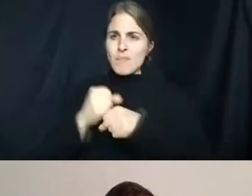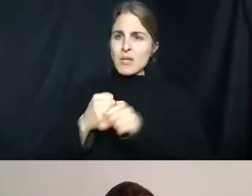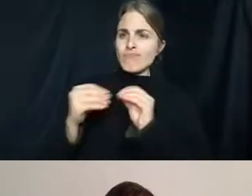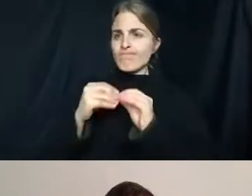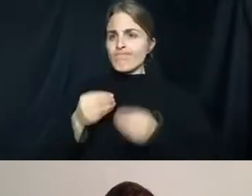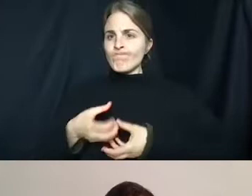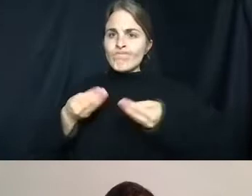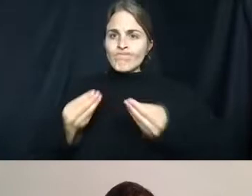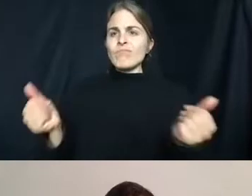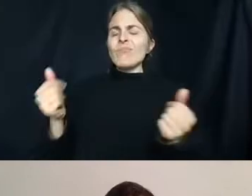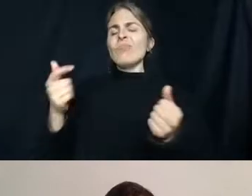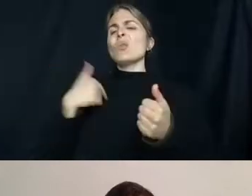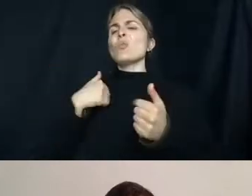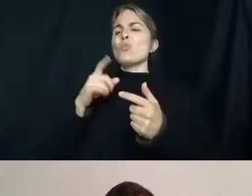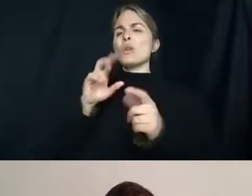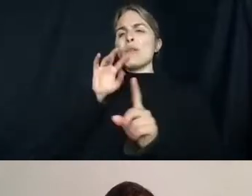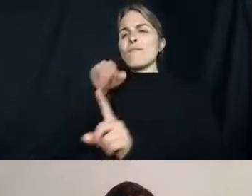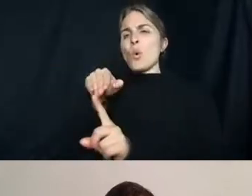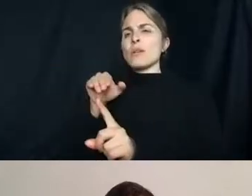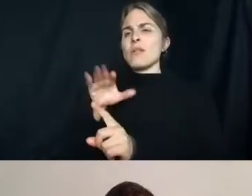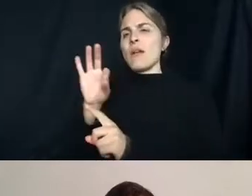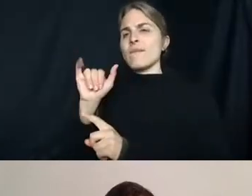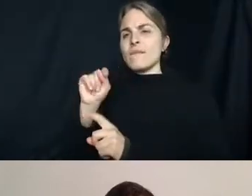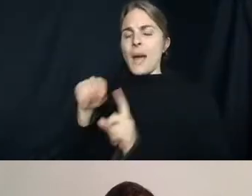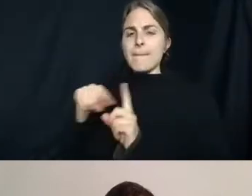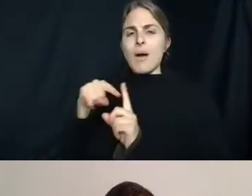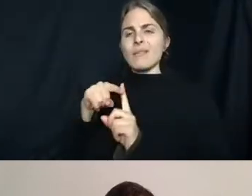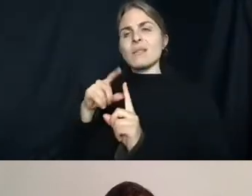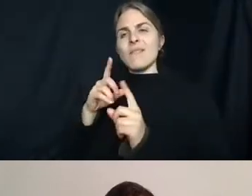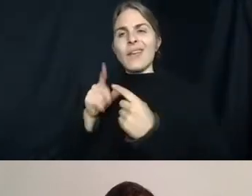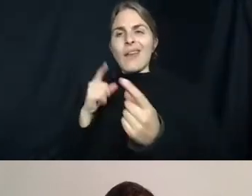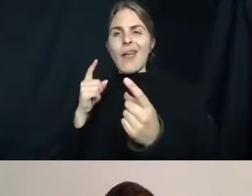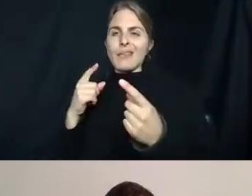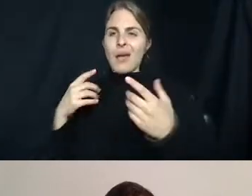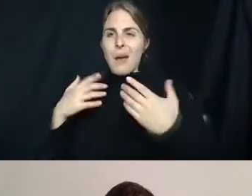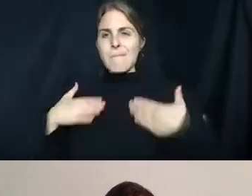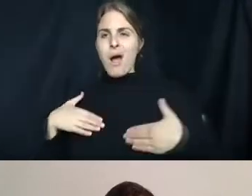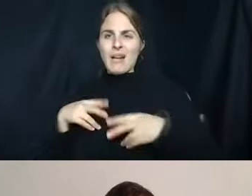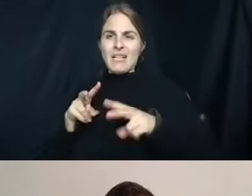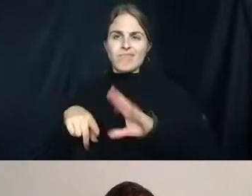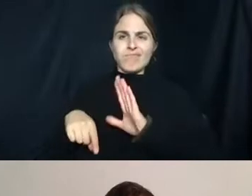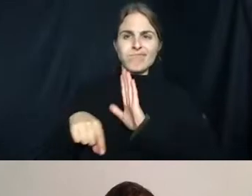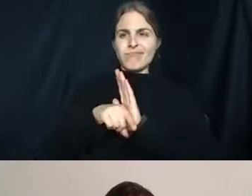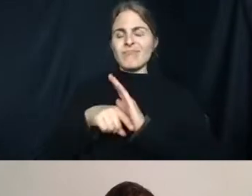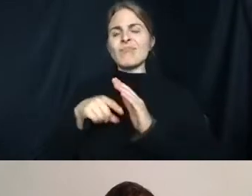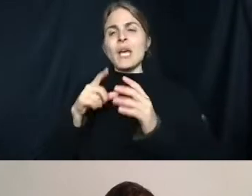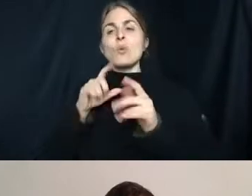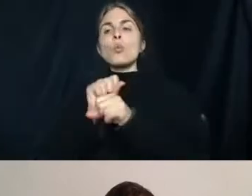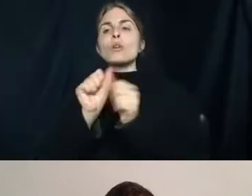and anti-oppressive framework and has a special passion for working with people that have polycystic ovarian